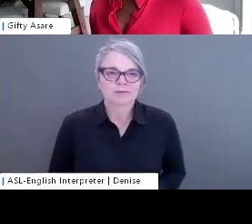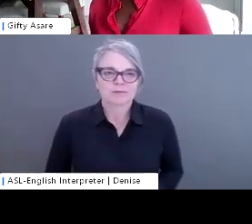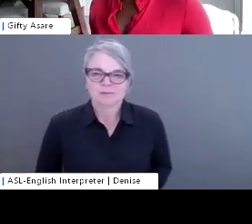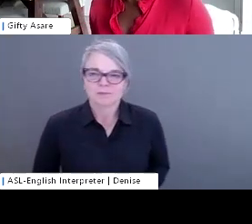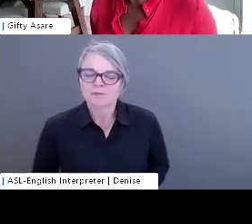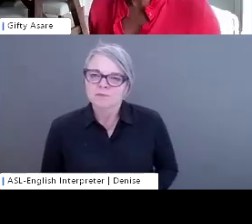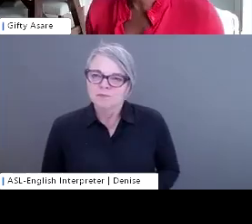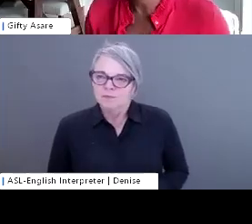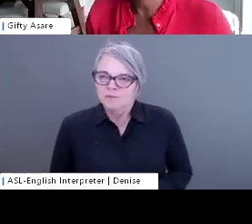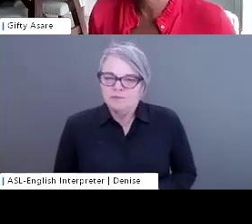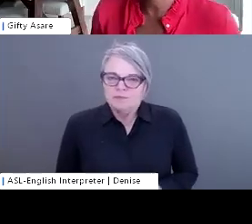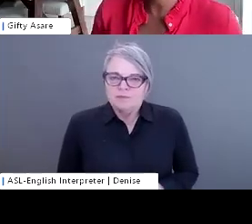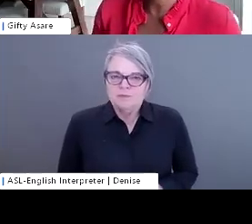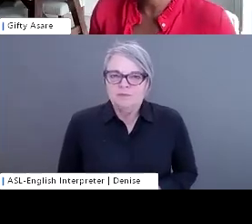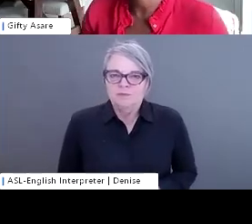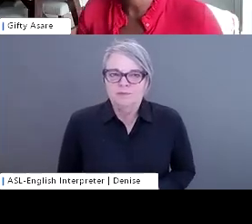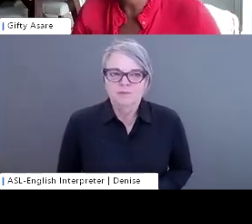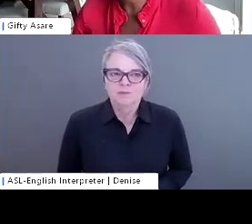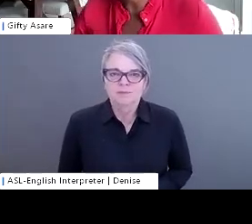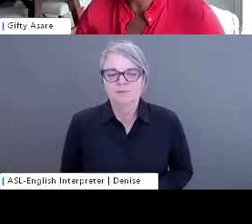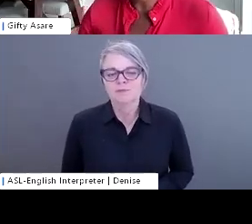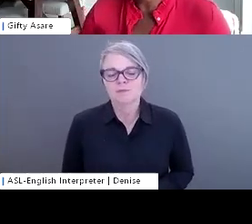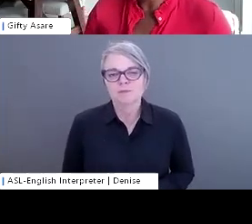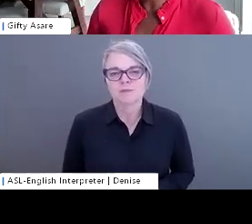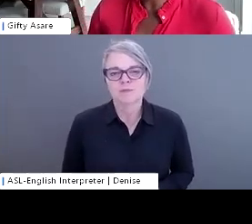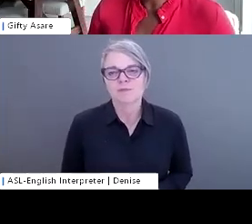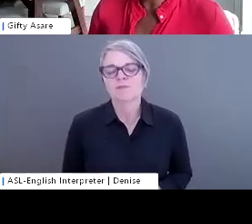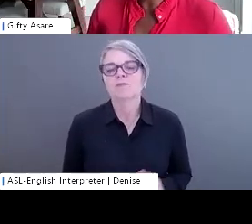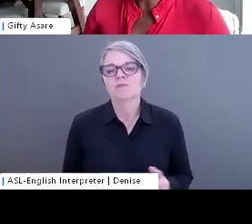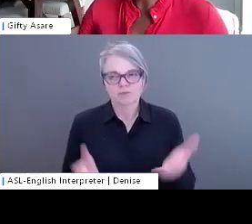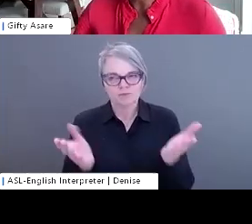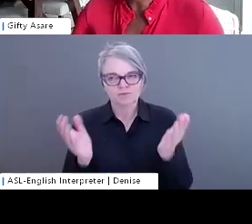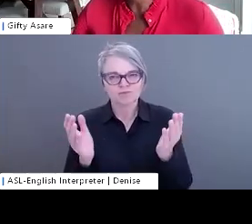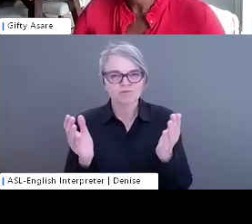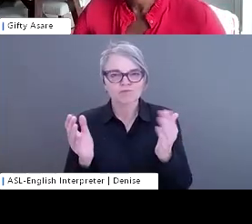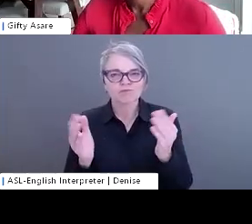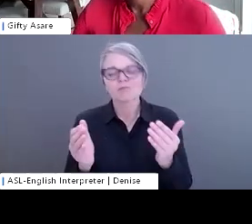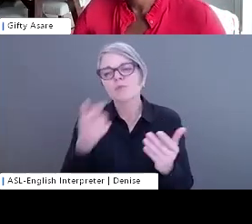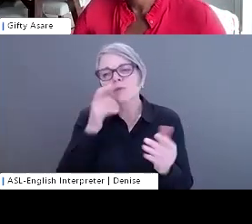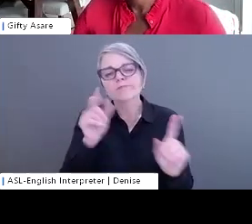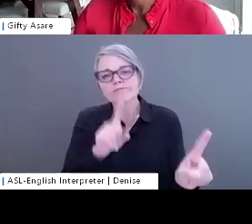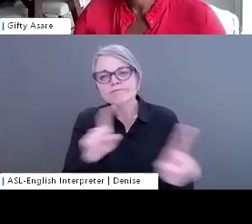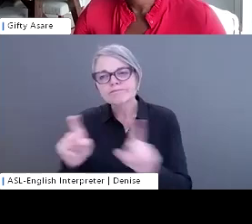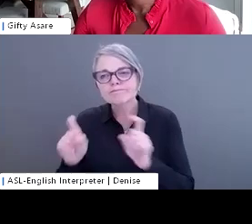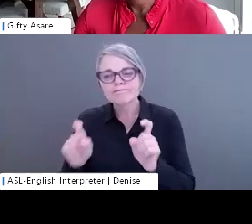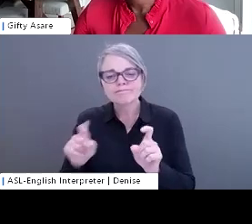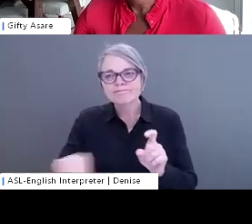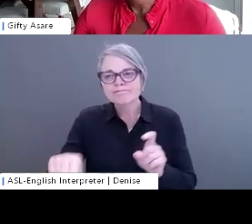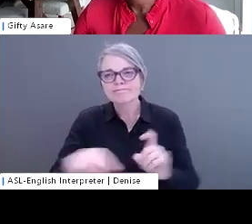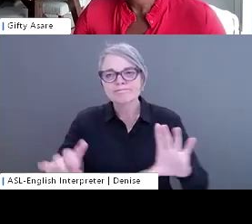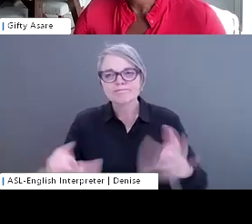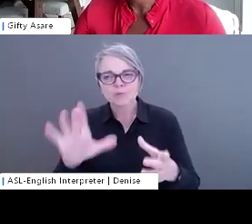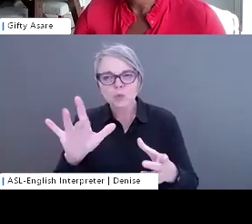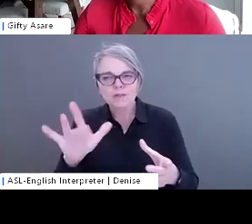And so we also inquired about survivors' income, and we saw